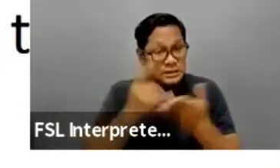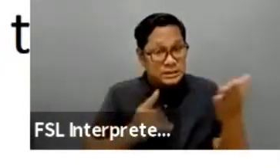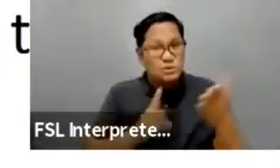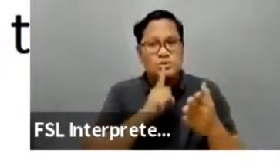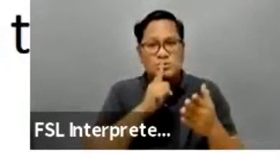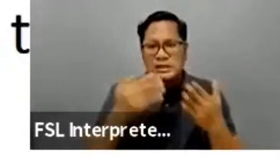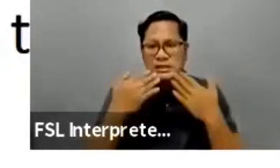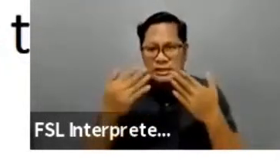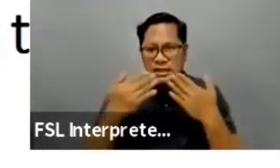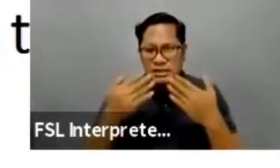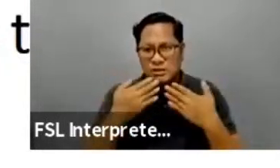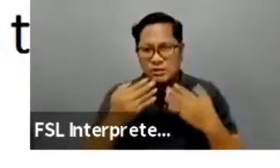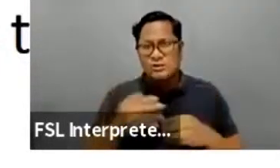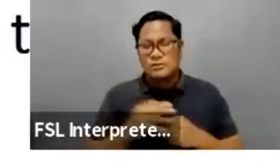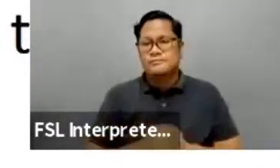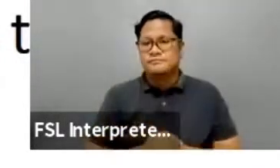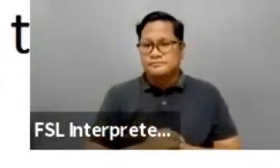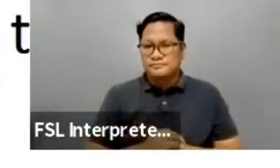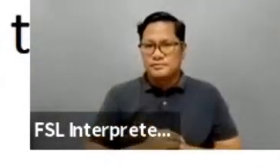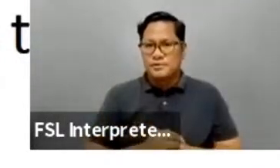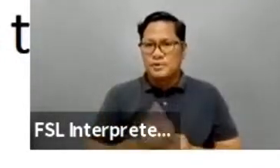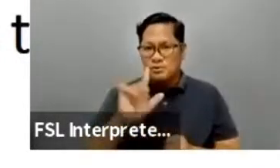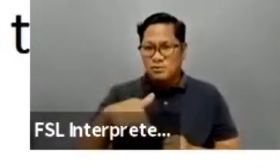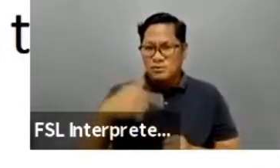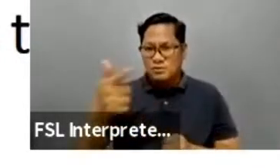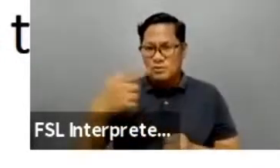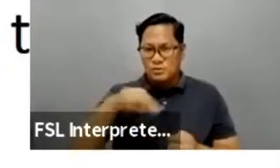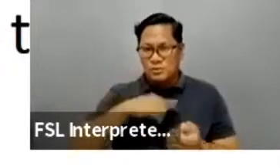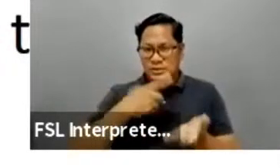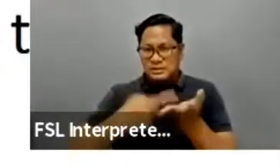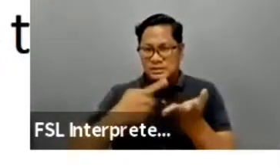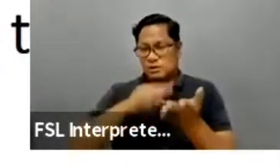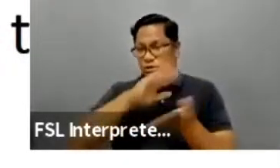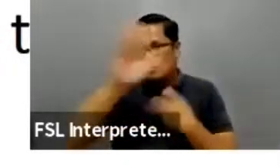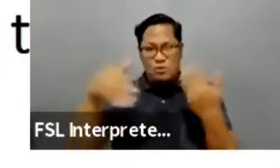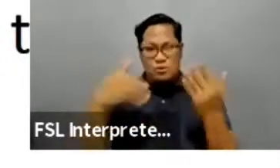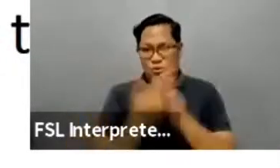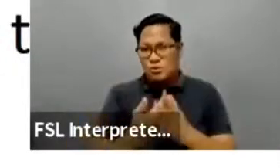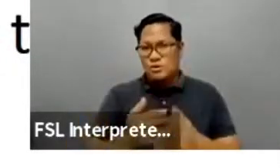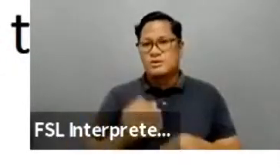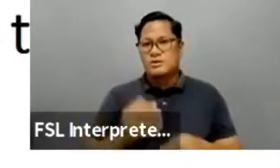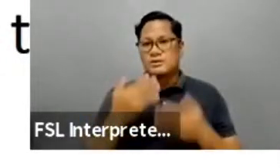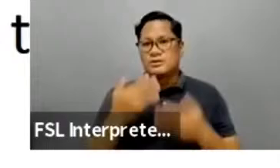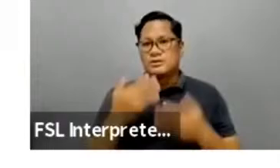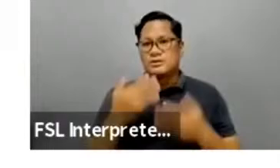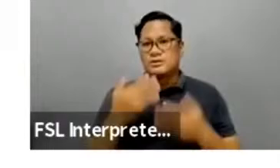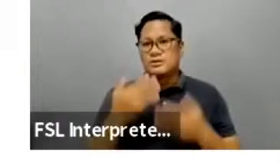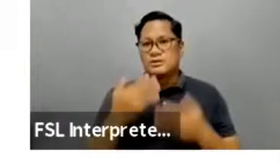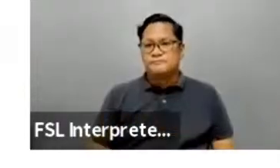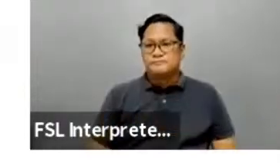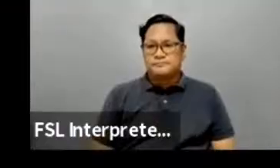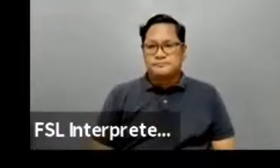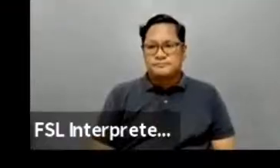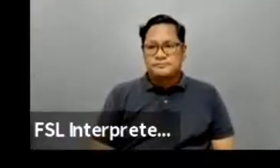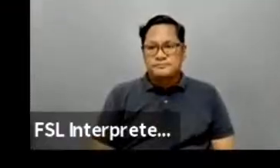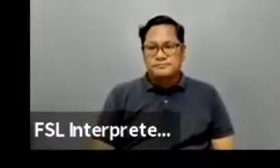and let's go and discuss all of these things. Thank you.